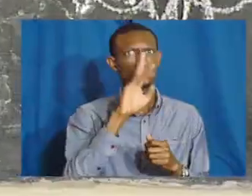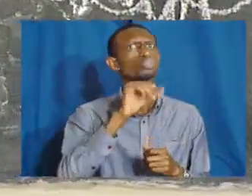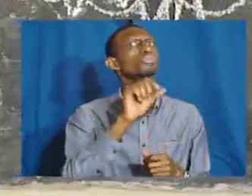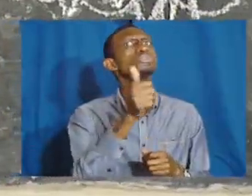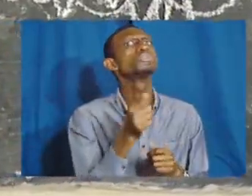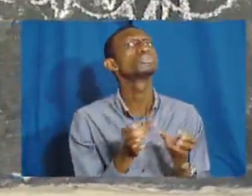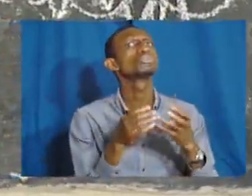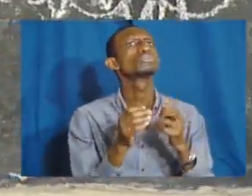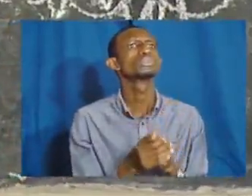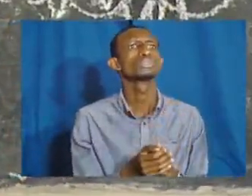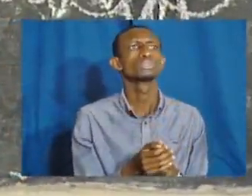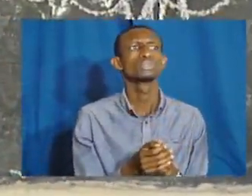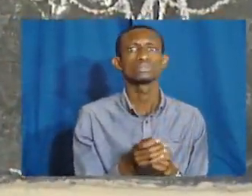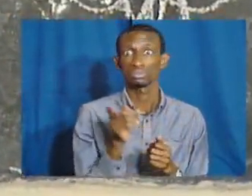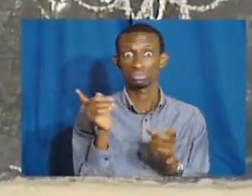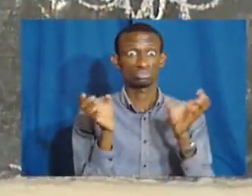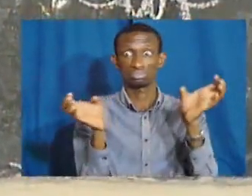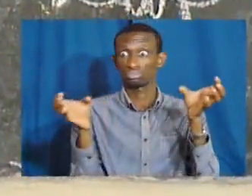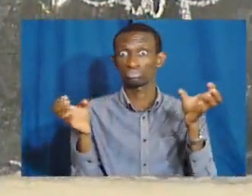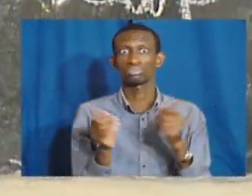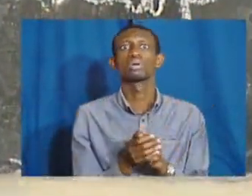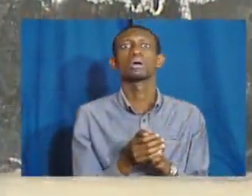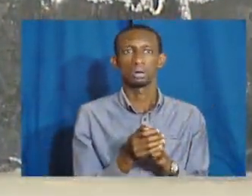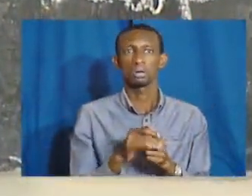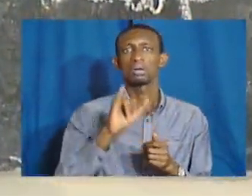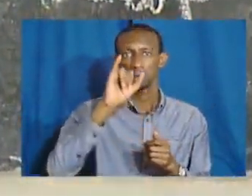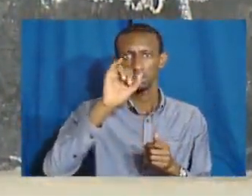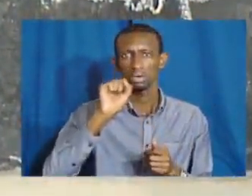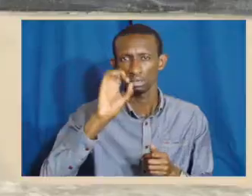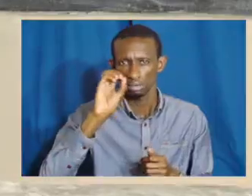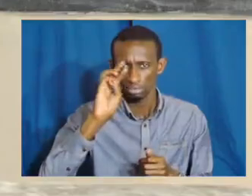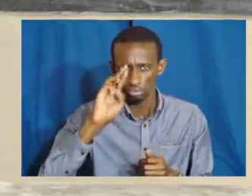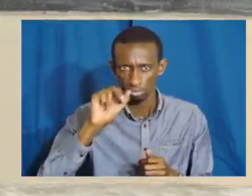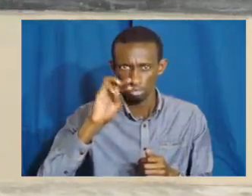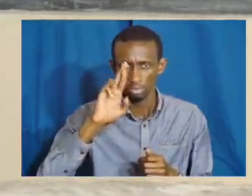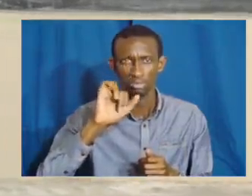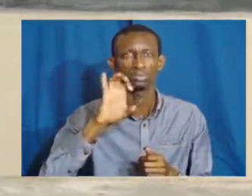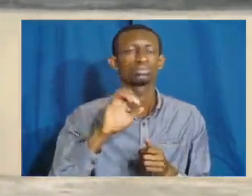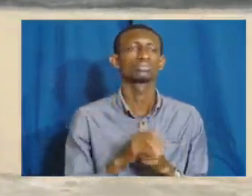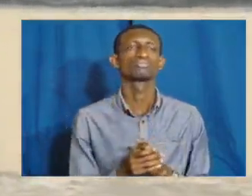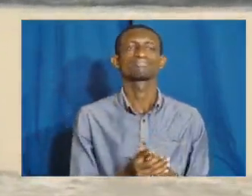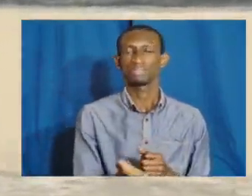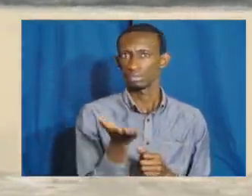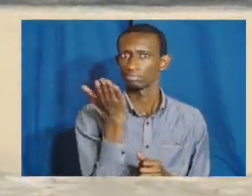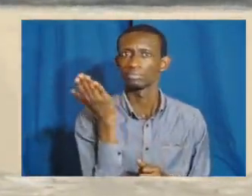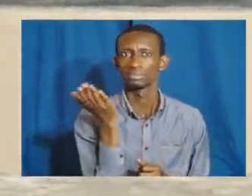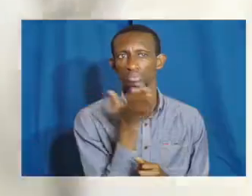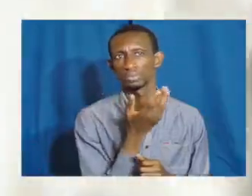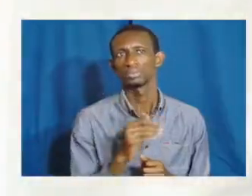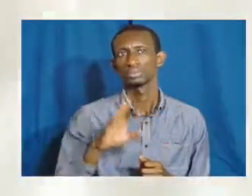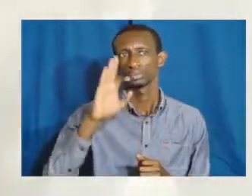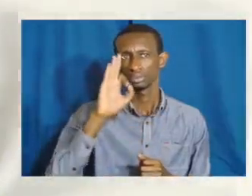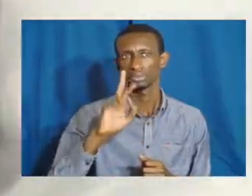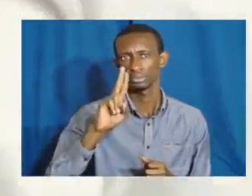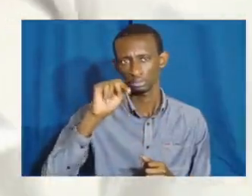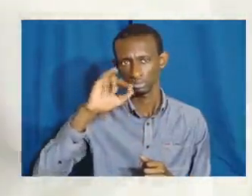group. So these compounds are isomeric. So that is the function, that is the